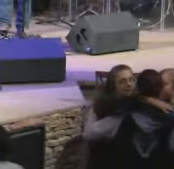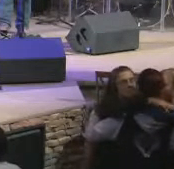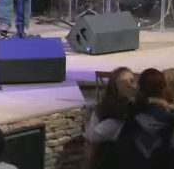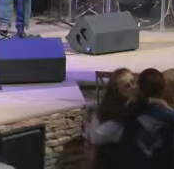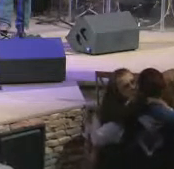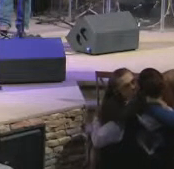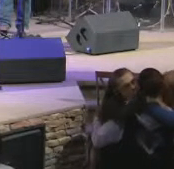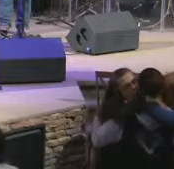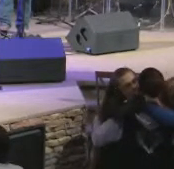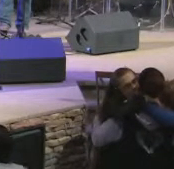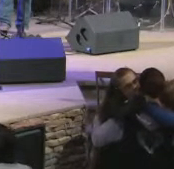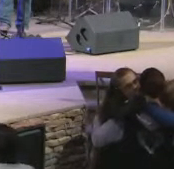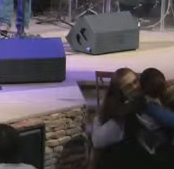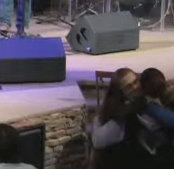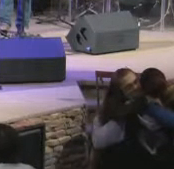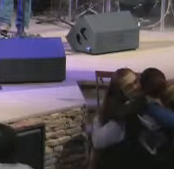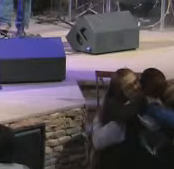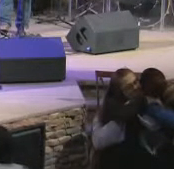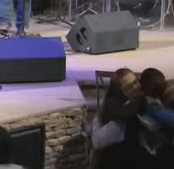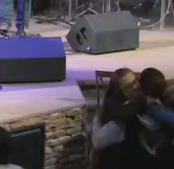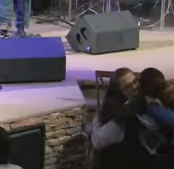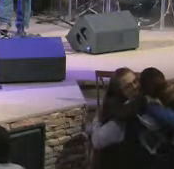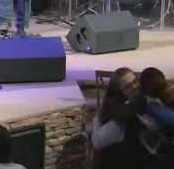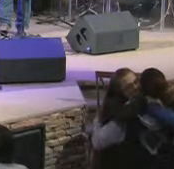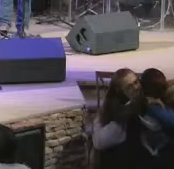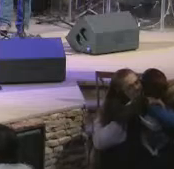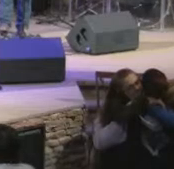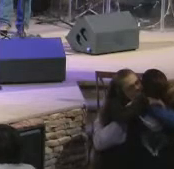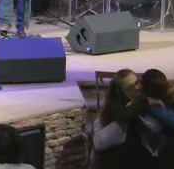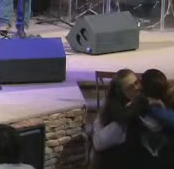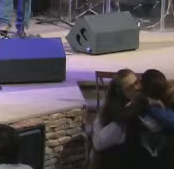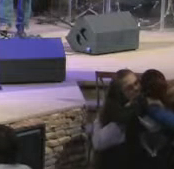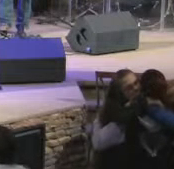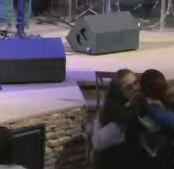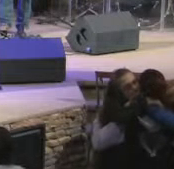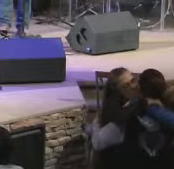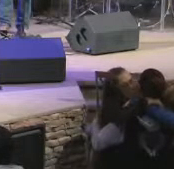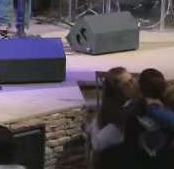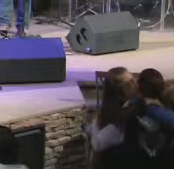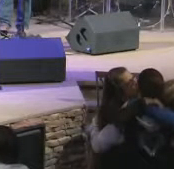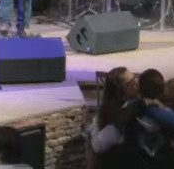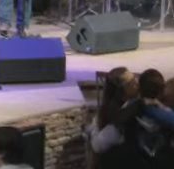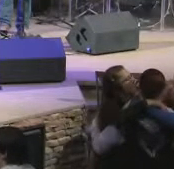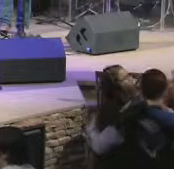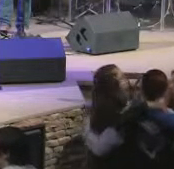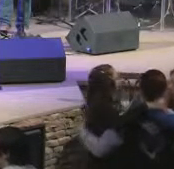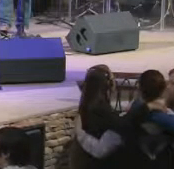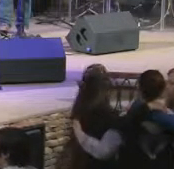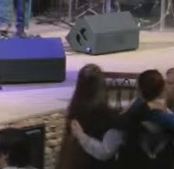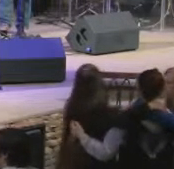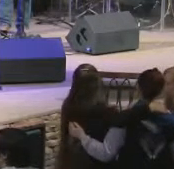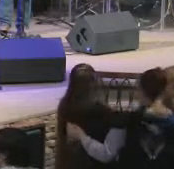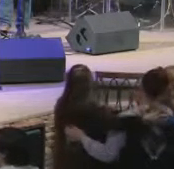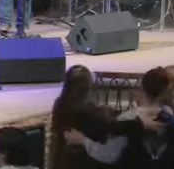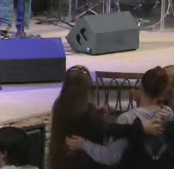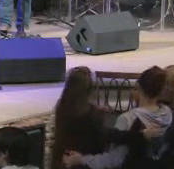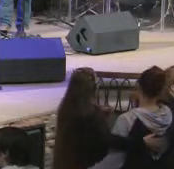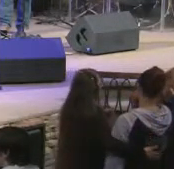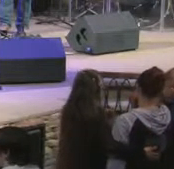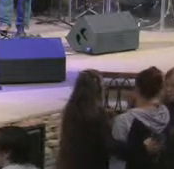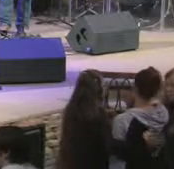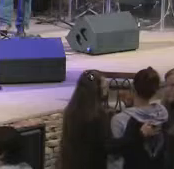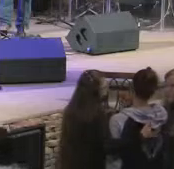One who demands God to move because we demand Him to move. Our God moves on us out